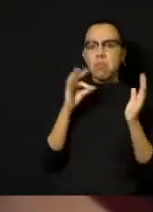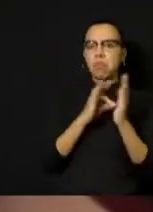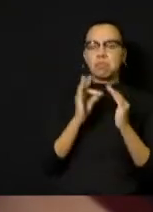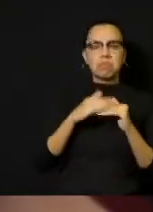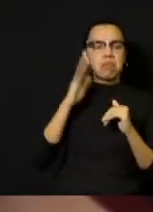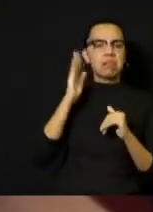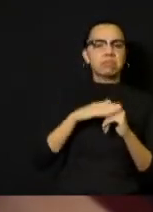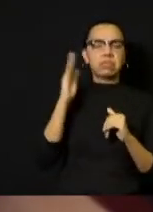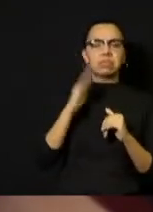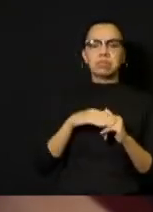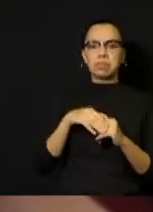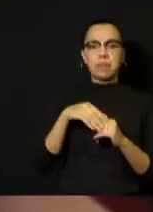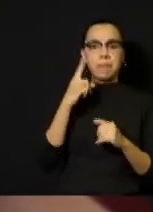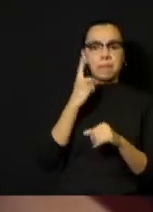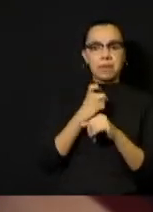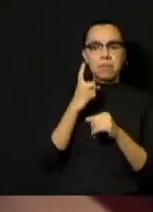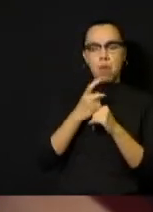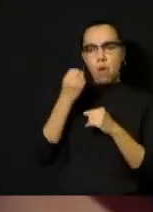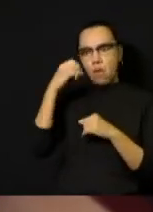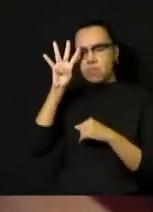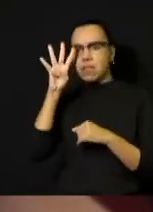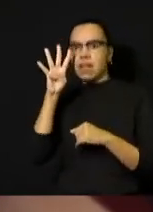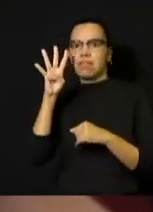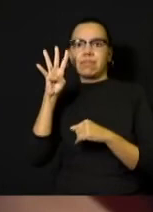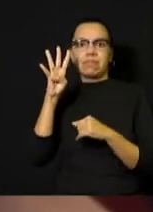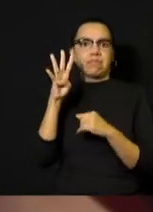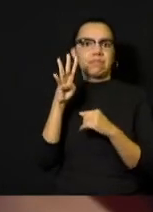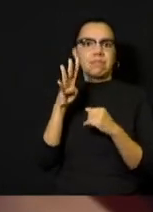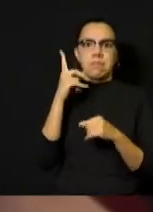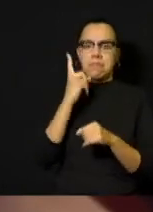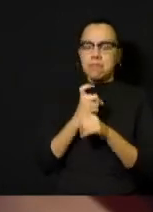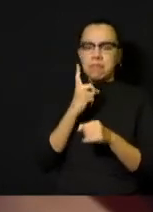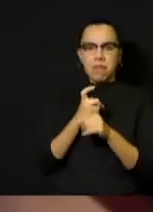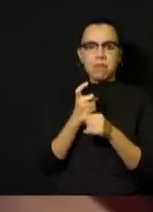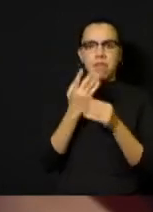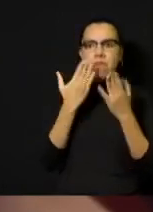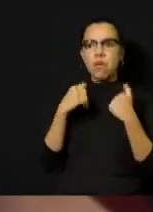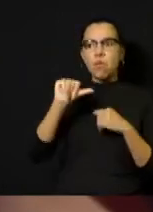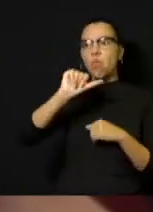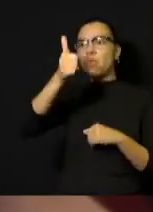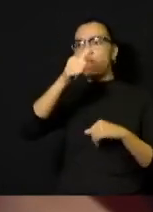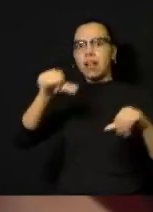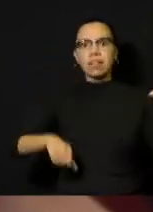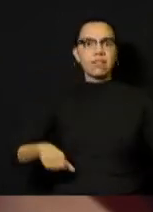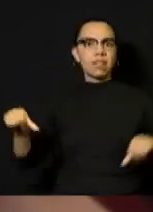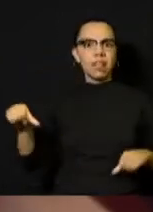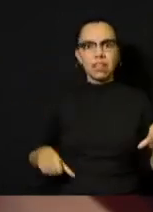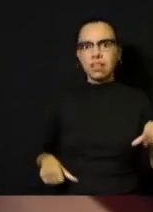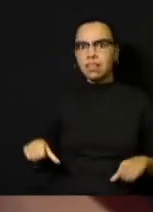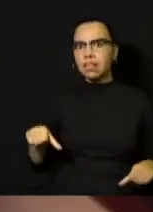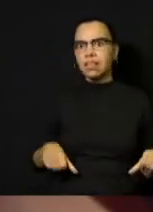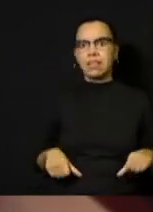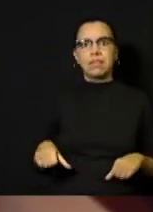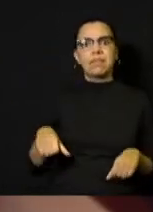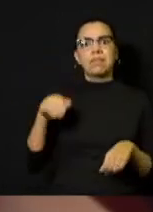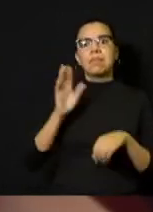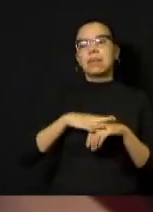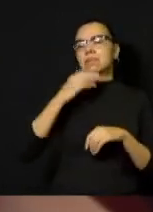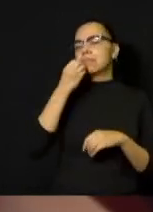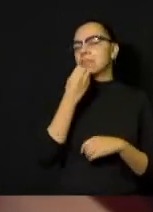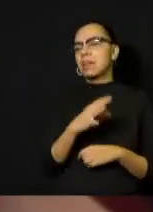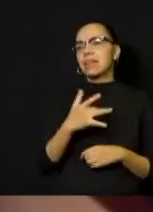Because I learned that big lesson. The first thing is OmniLife. There's no single activity in the world